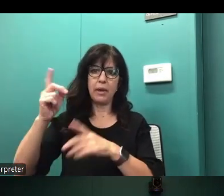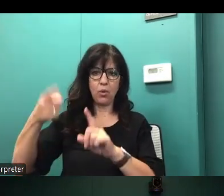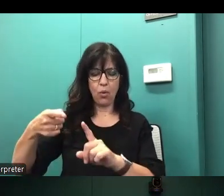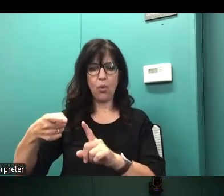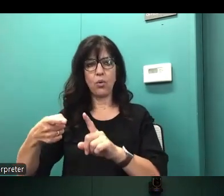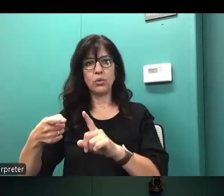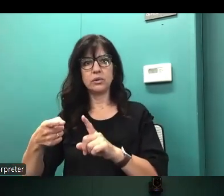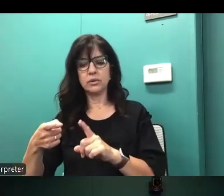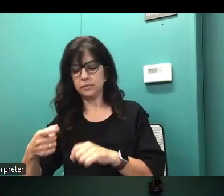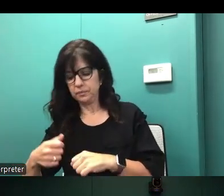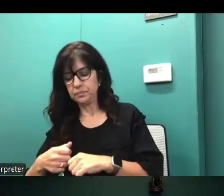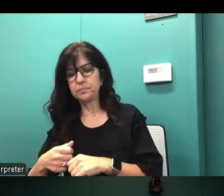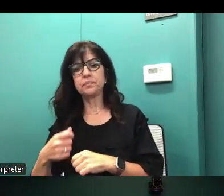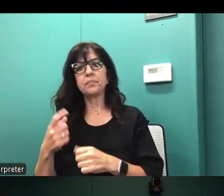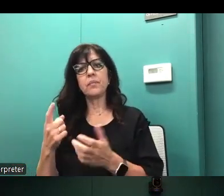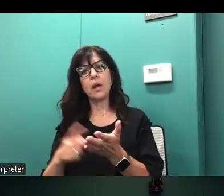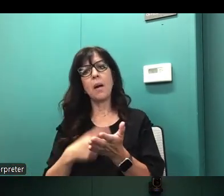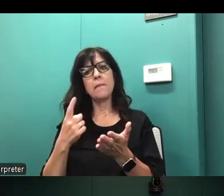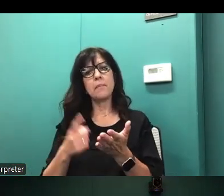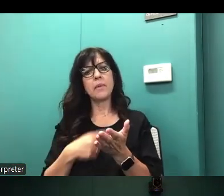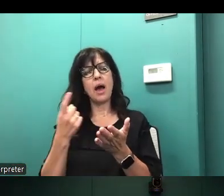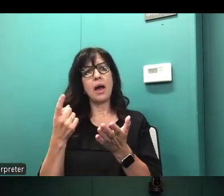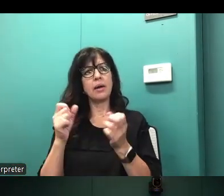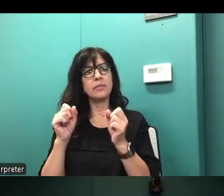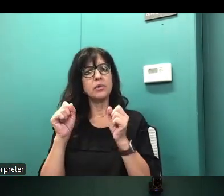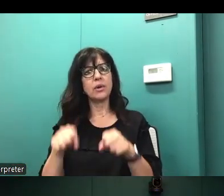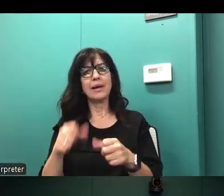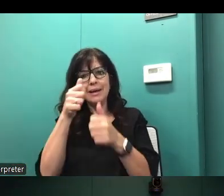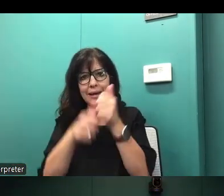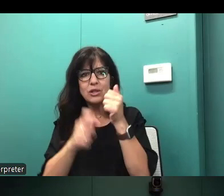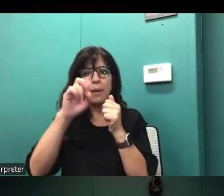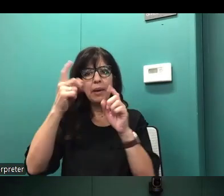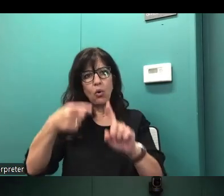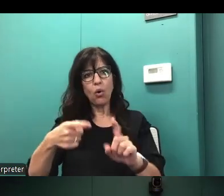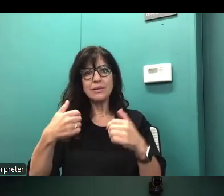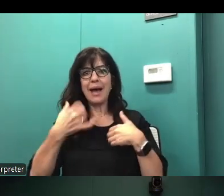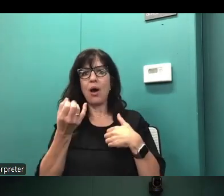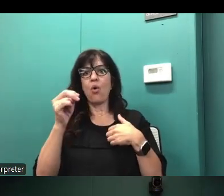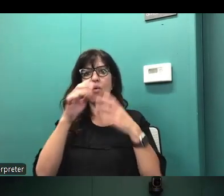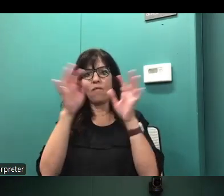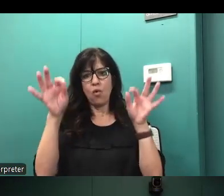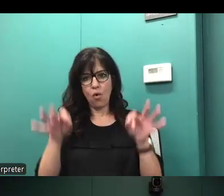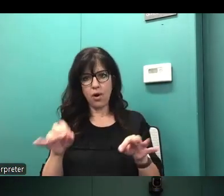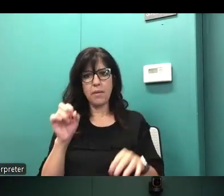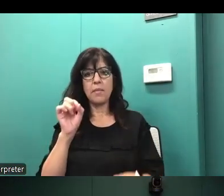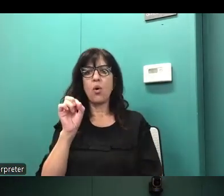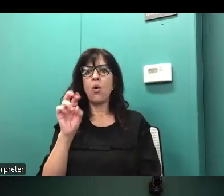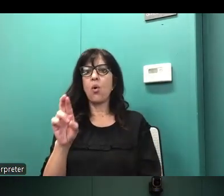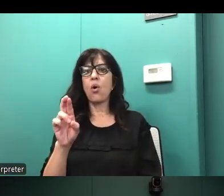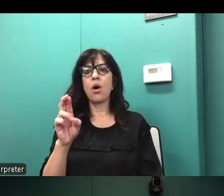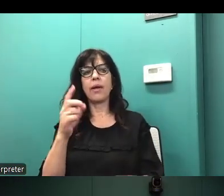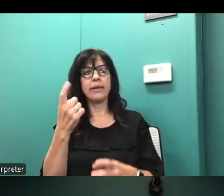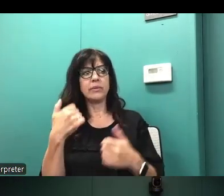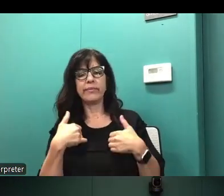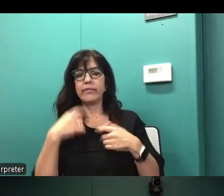goals. Sometimes you can do it like each IEP goal has its own form, or this one just has a